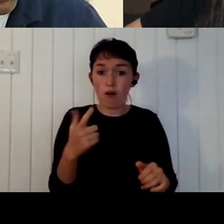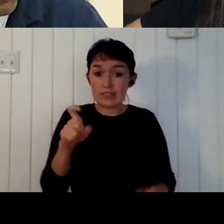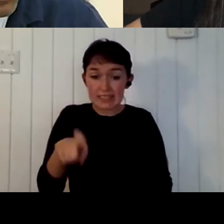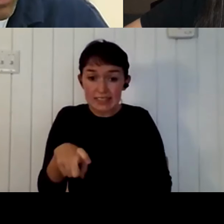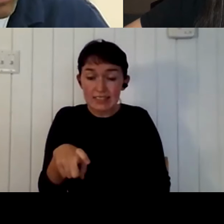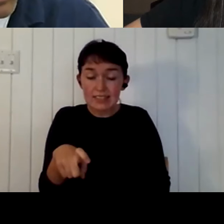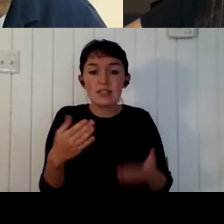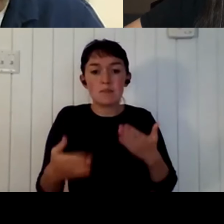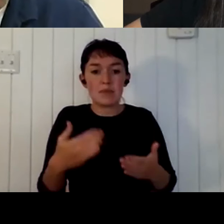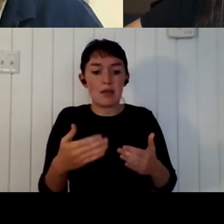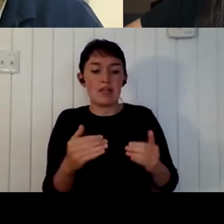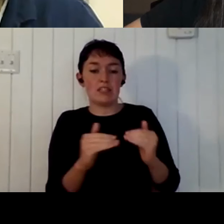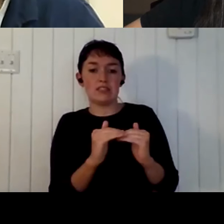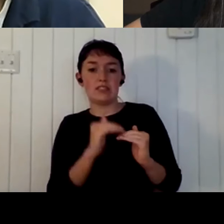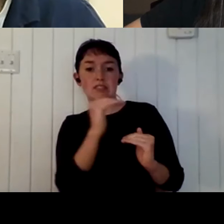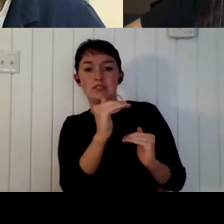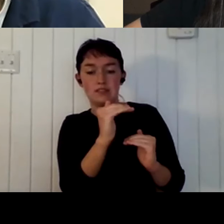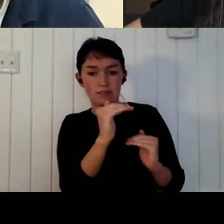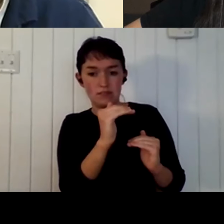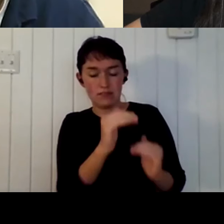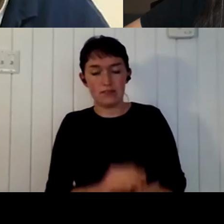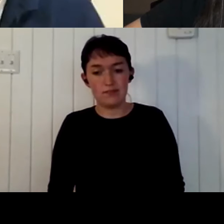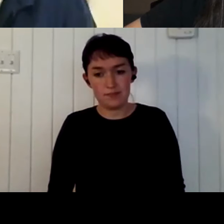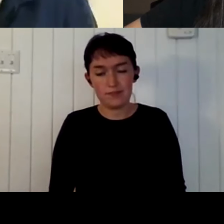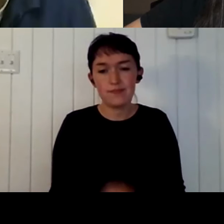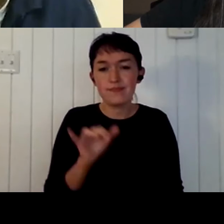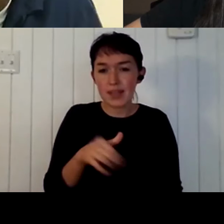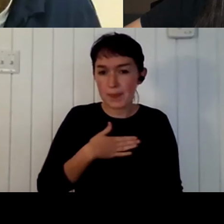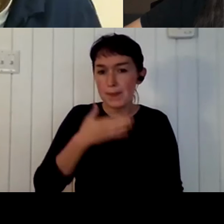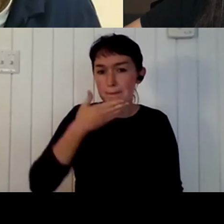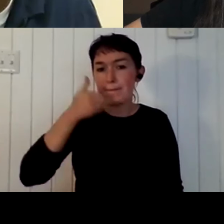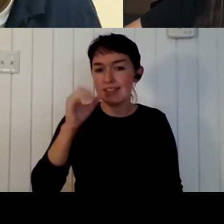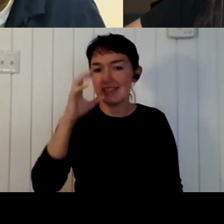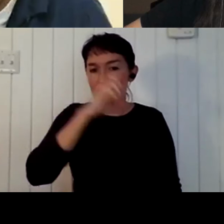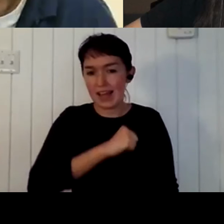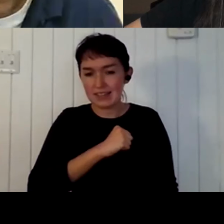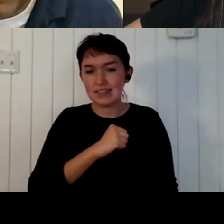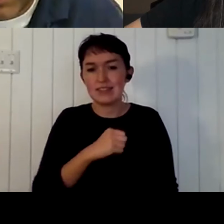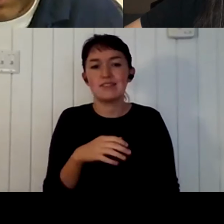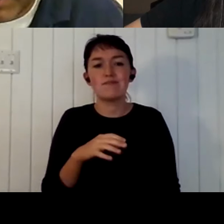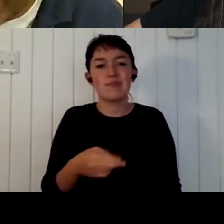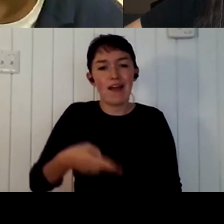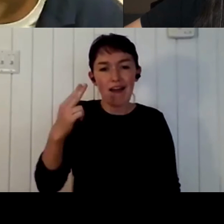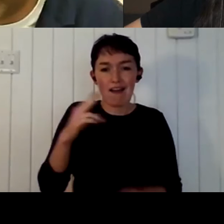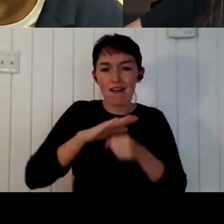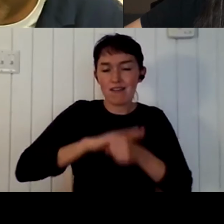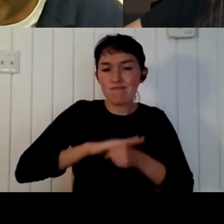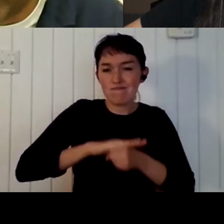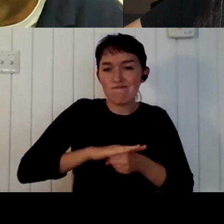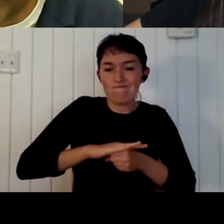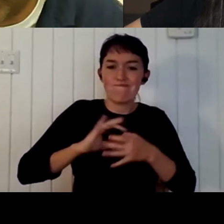think that would be my best guess, is that the arousal in the moment that it's happening is